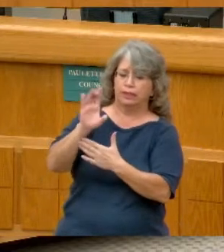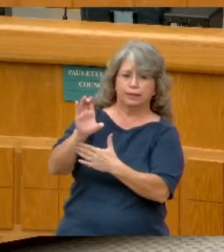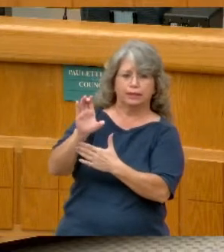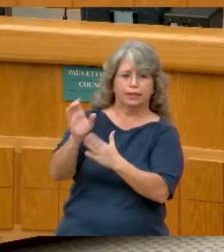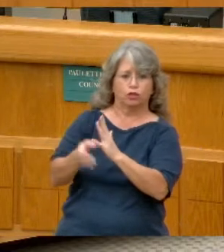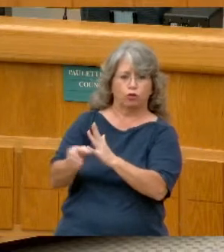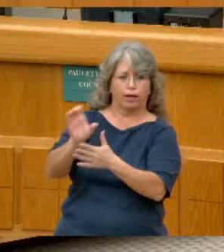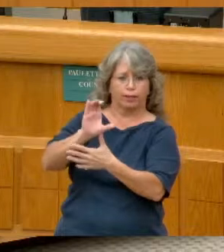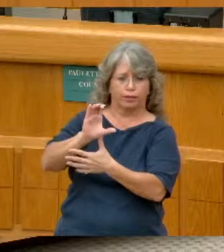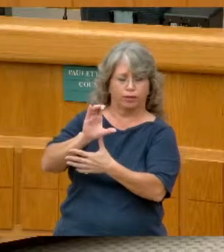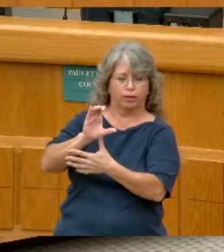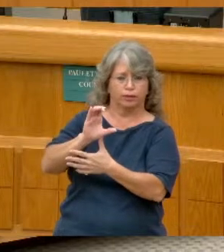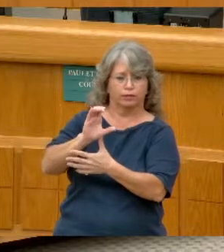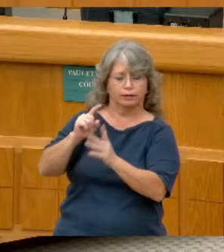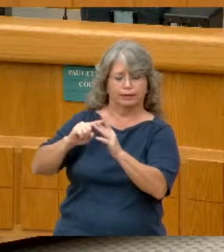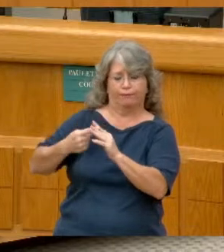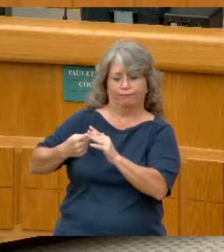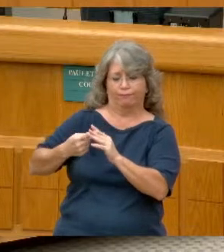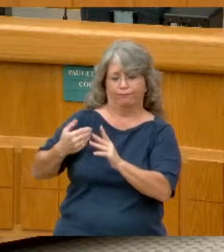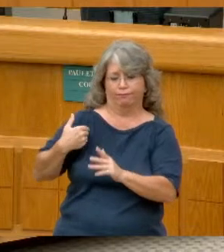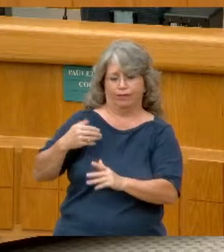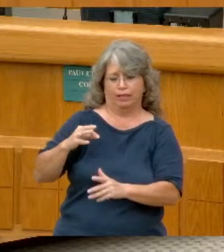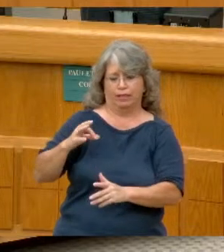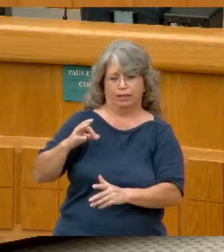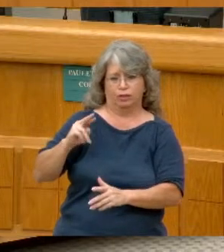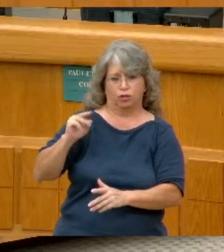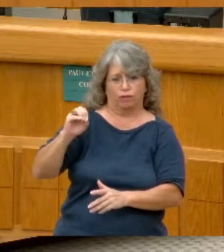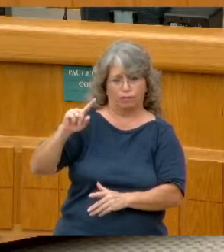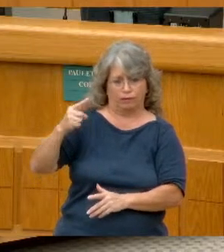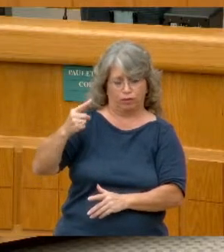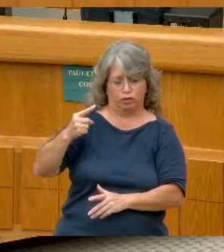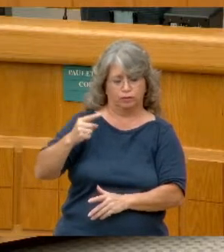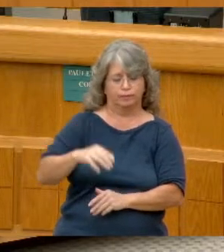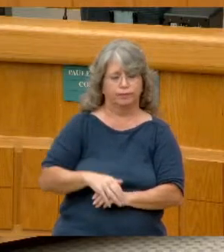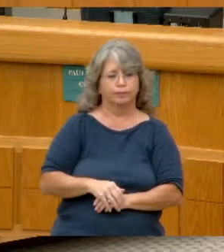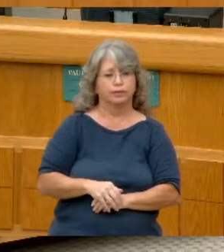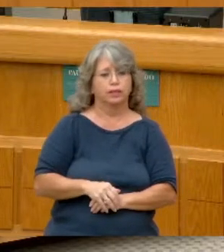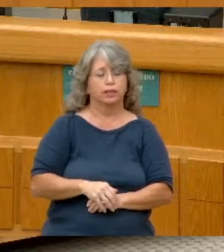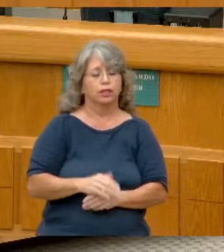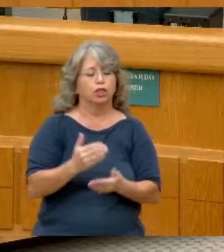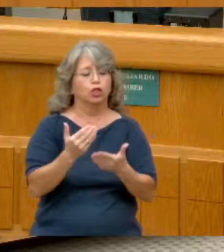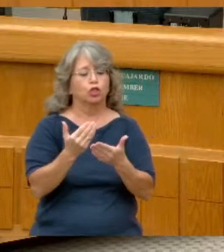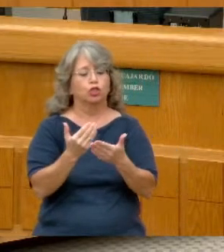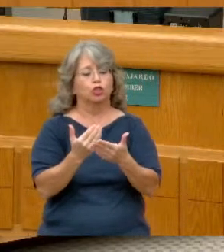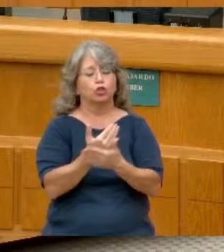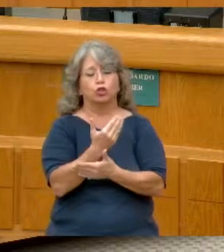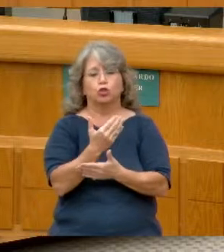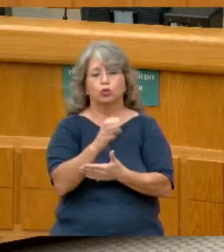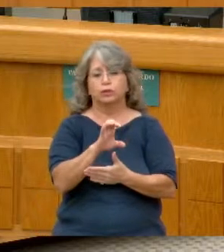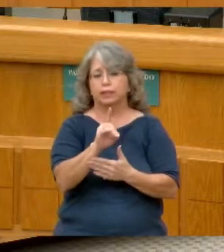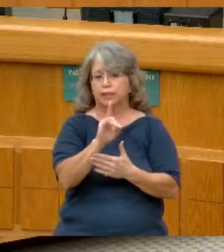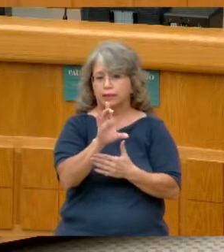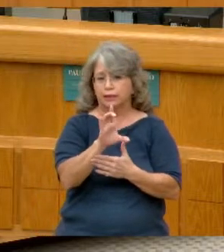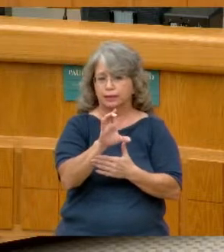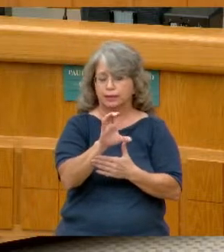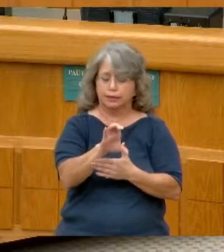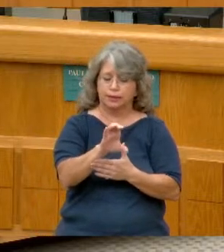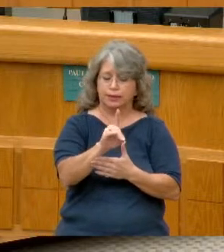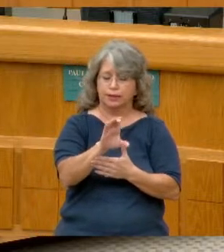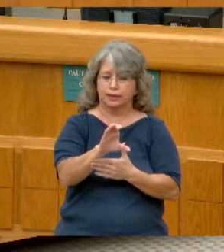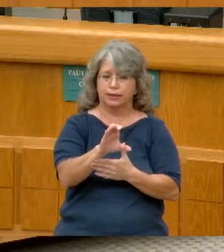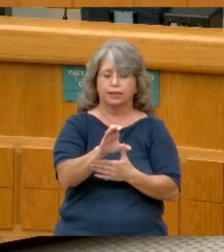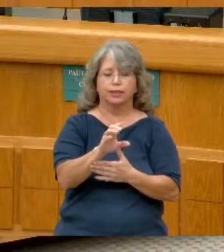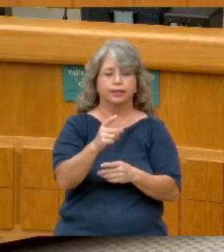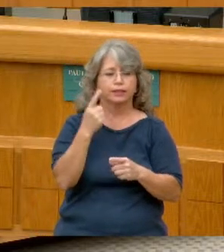November 1st. The new case definition is for a suspect case. So everybody knows we have